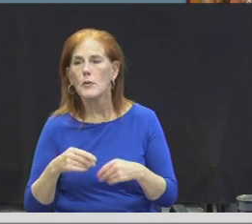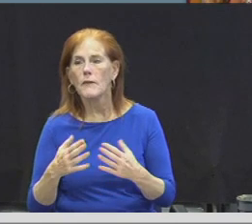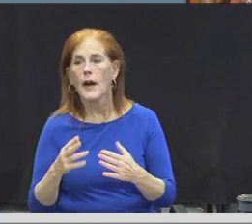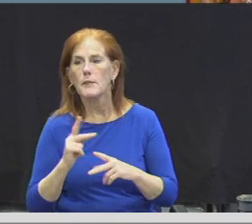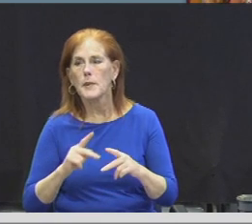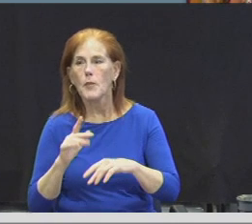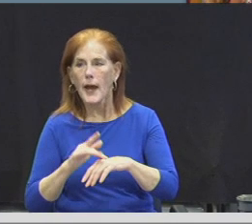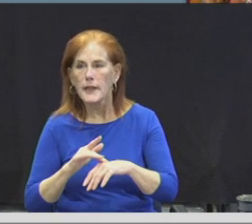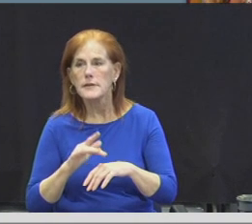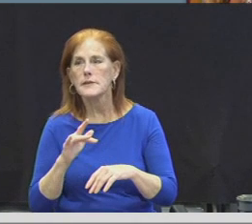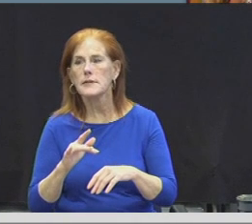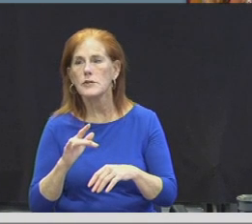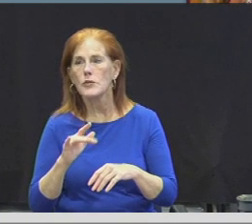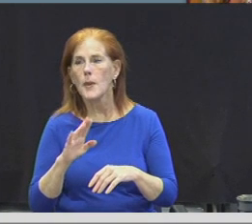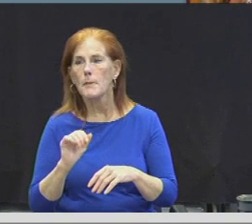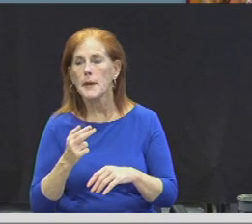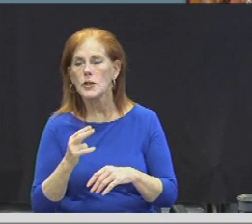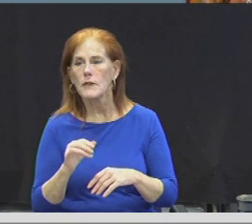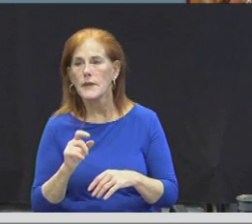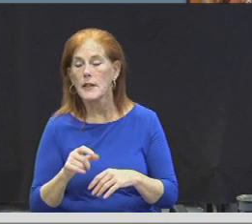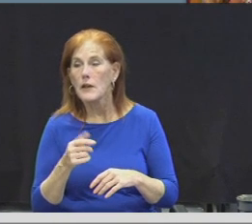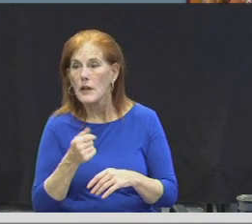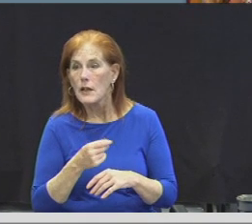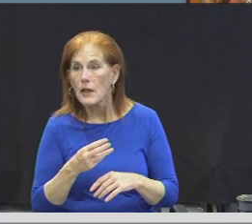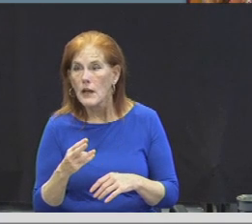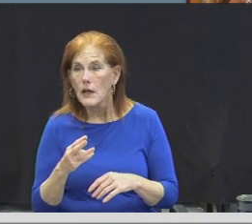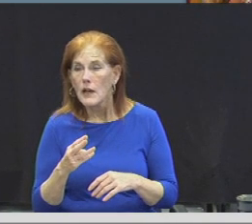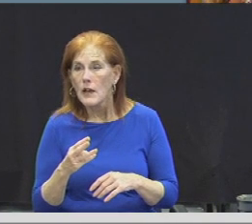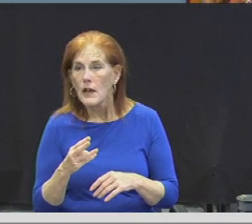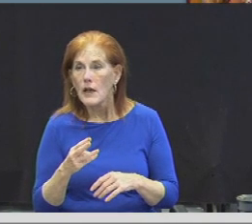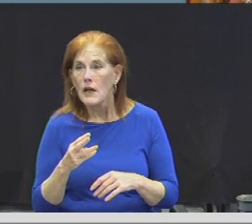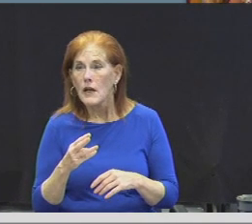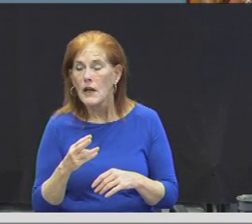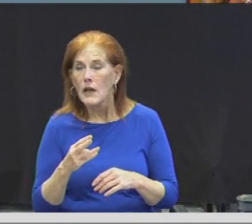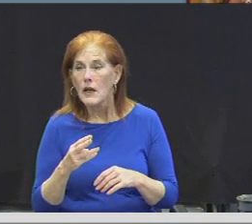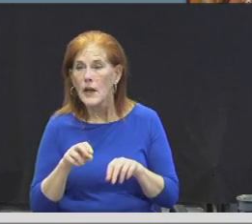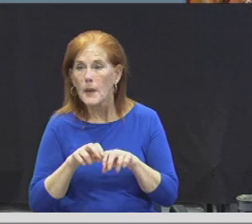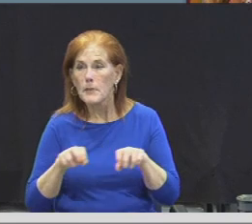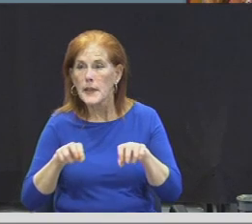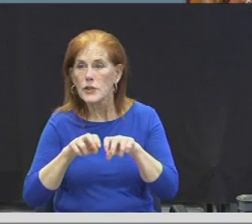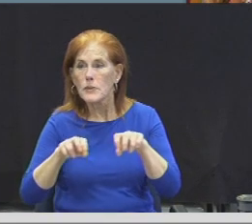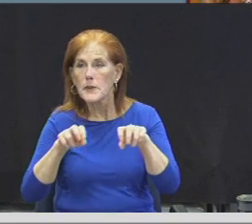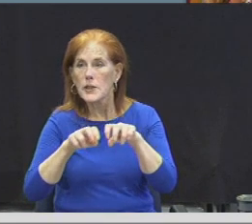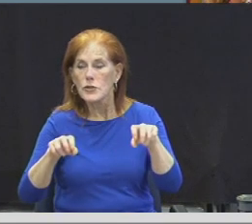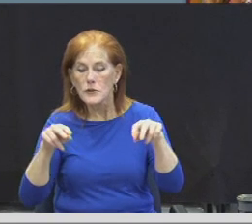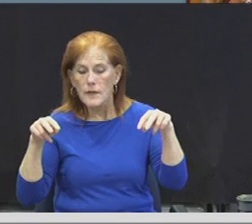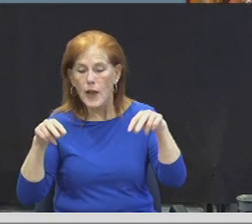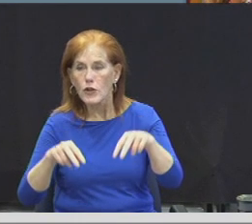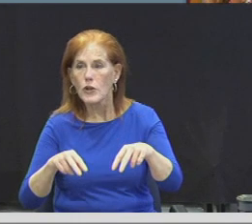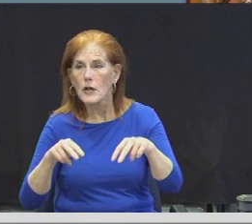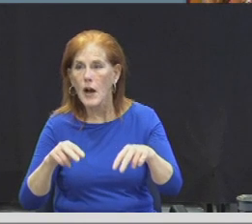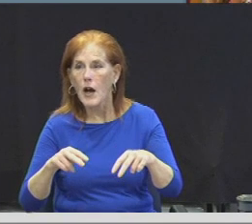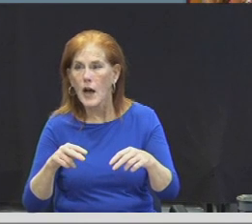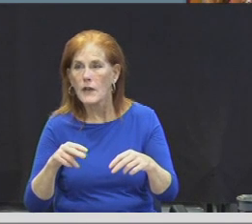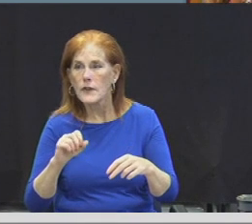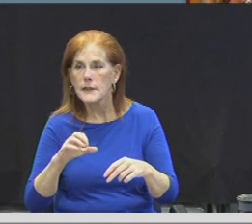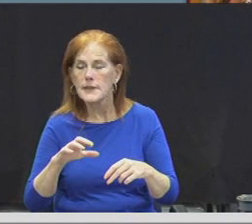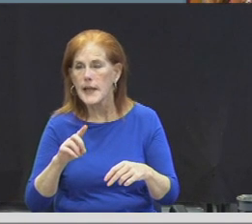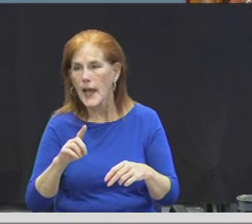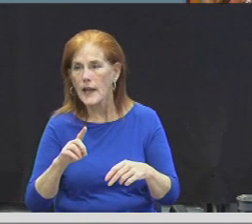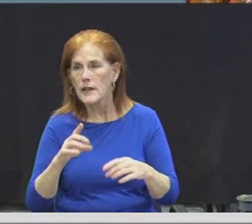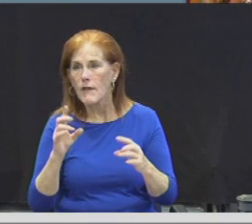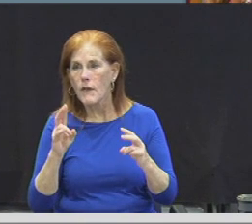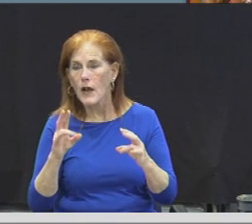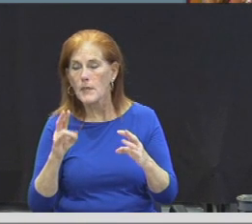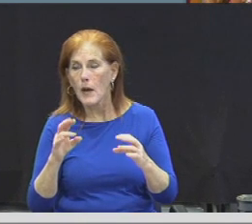impairments. You can see there's a series of bleachers that look out over the sand volleyball court. Those bleachers also have companion seating